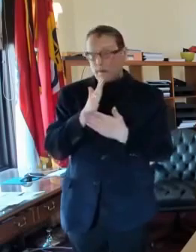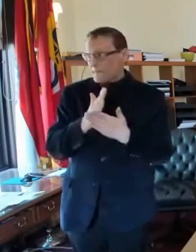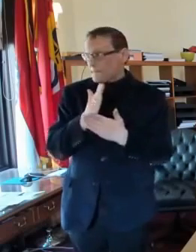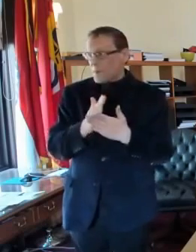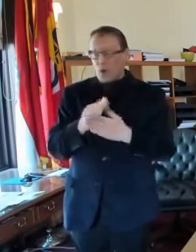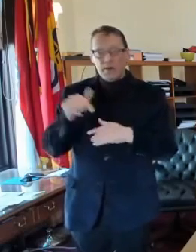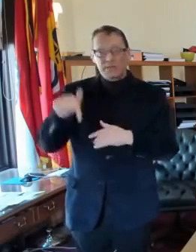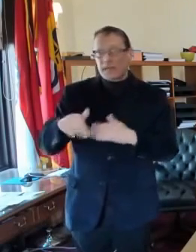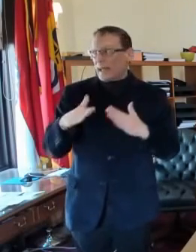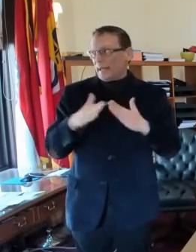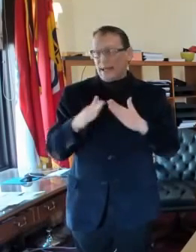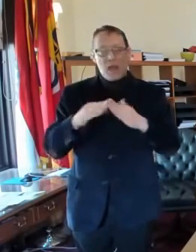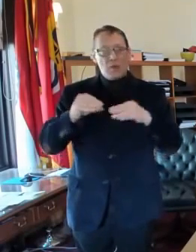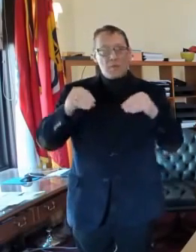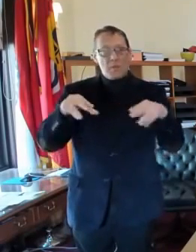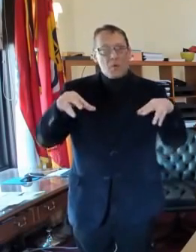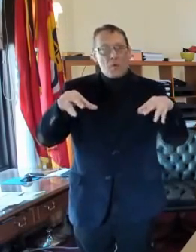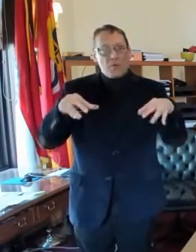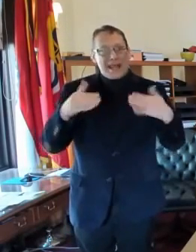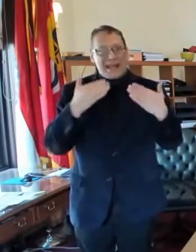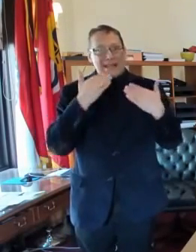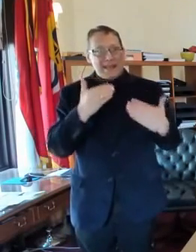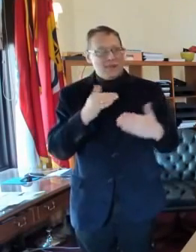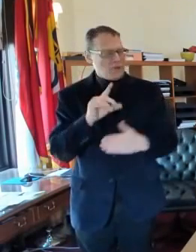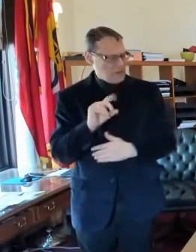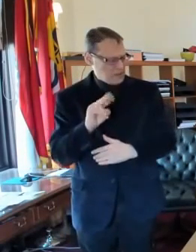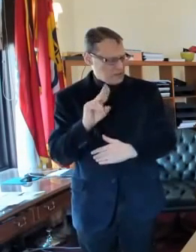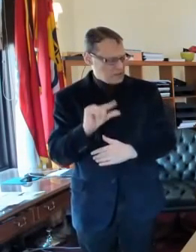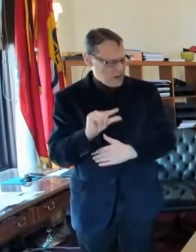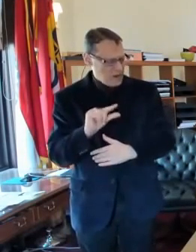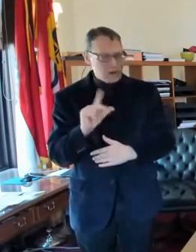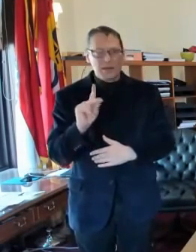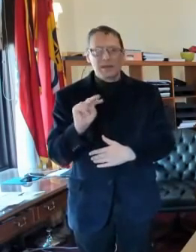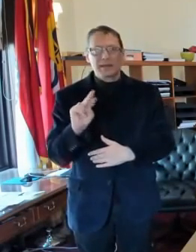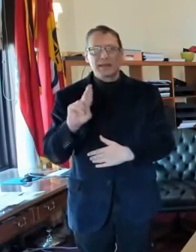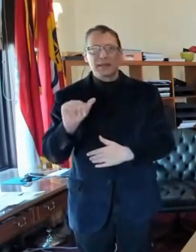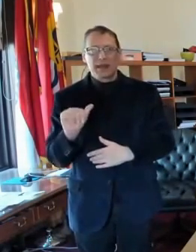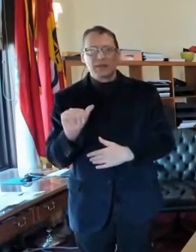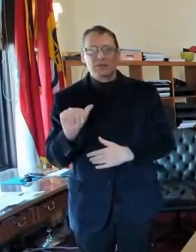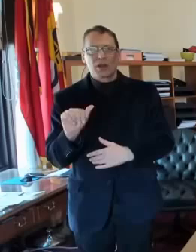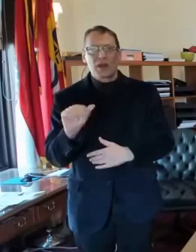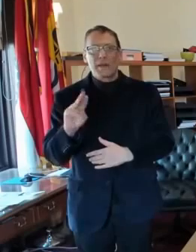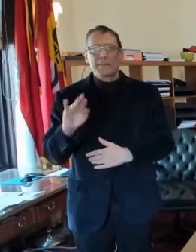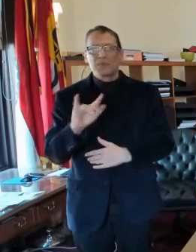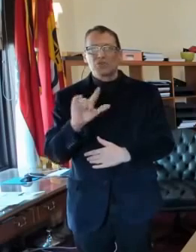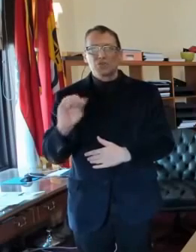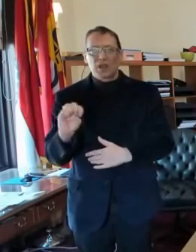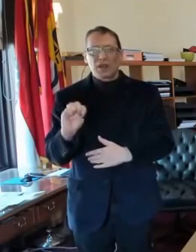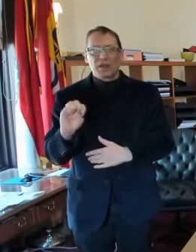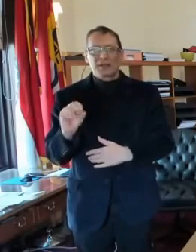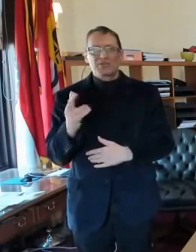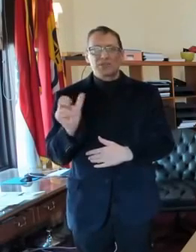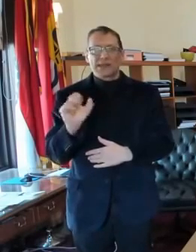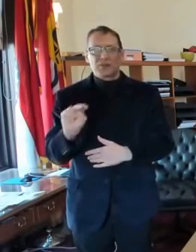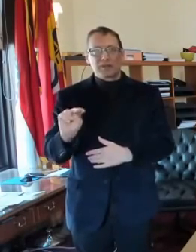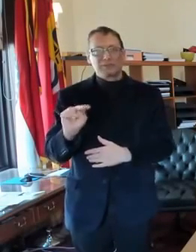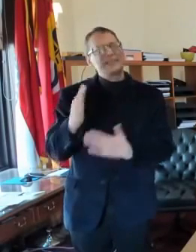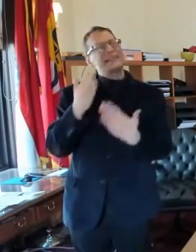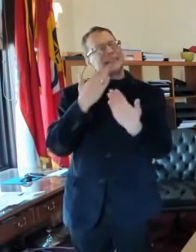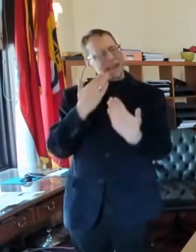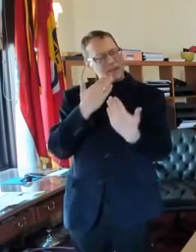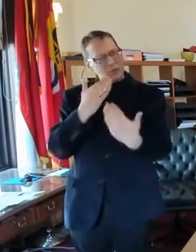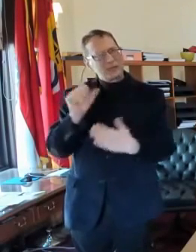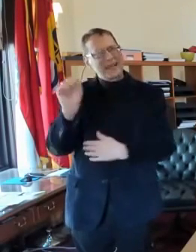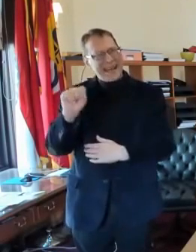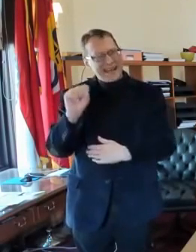downtown last night. Well, that's nice, Doug, Kendra, Michelle, and Sharon. Thank you for that. You know, it